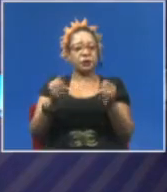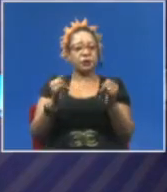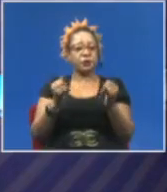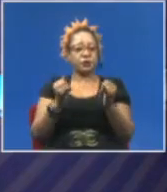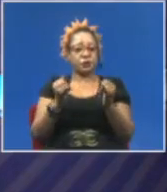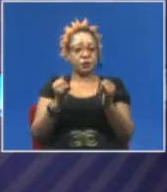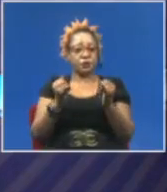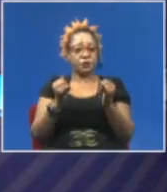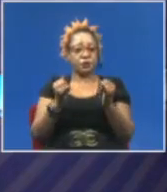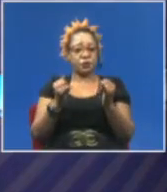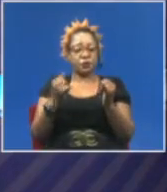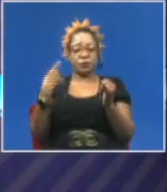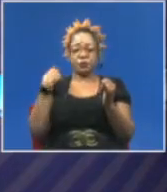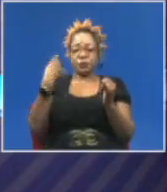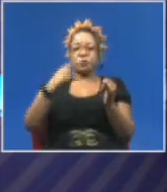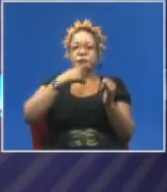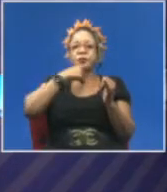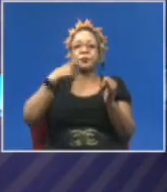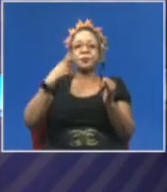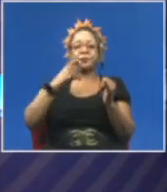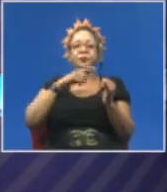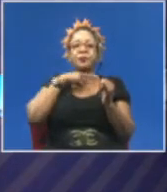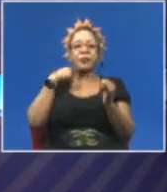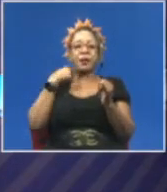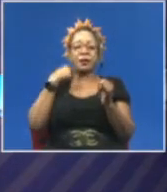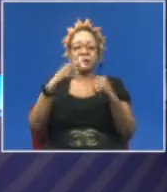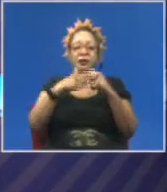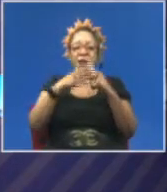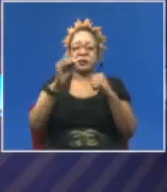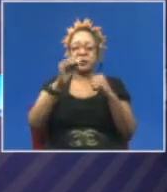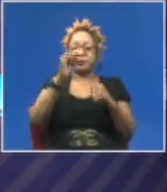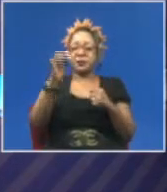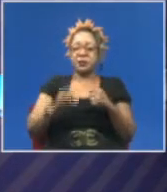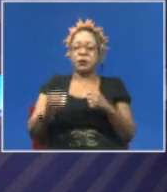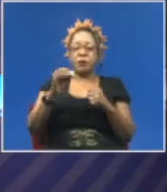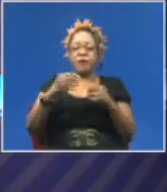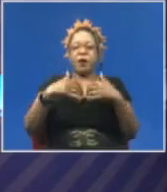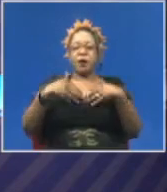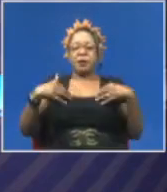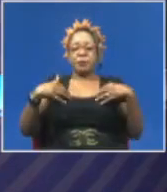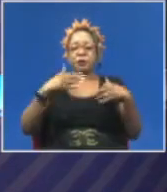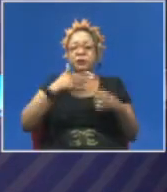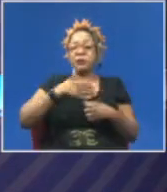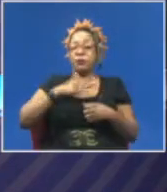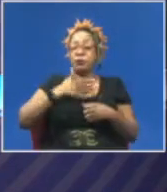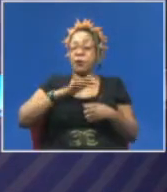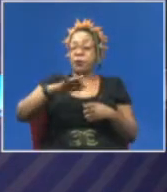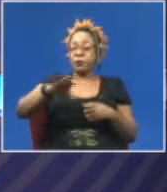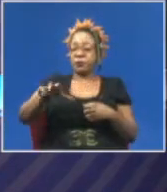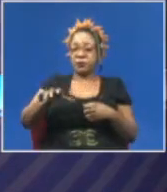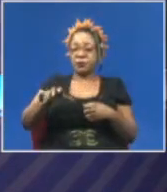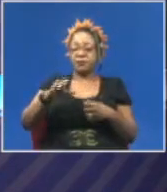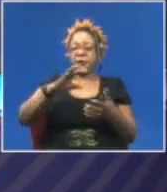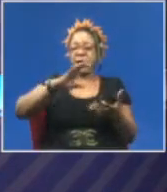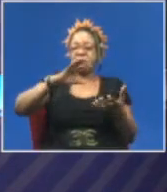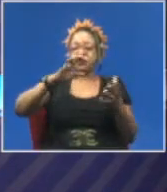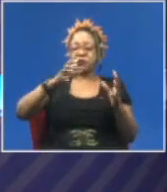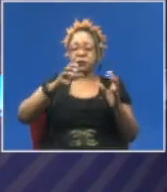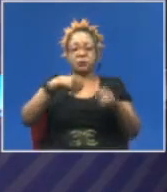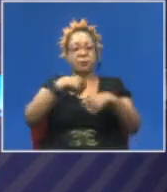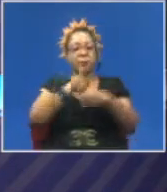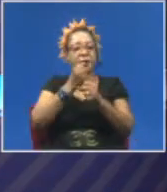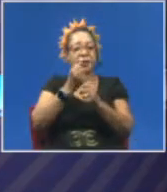Now, the recent drought killed about 90% of livestock herds in Samburu County, and climate change is making a